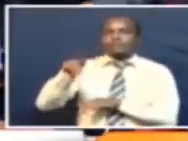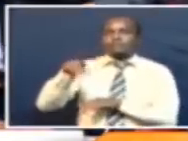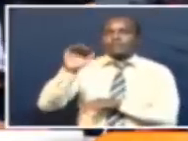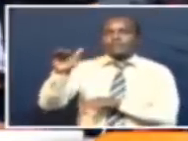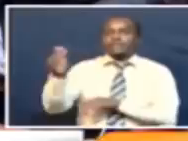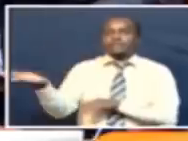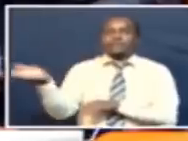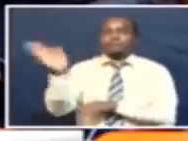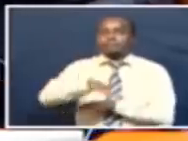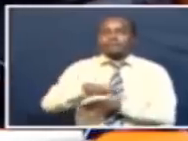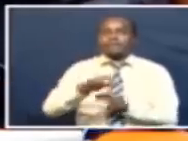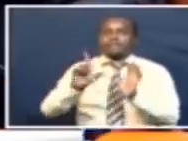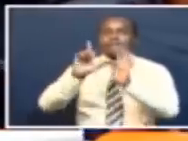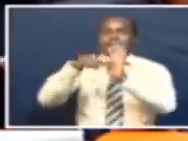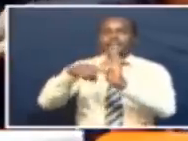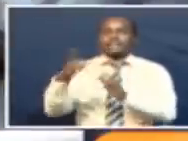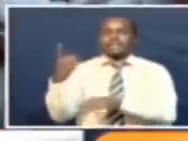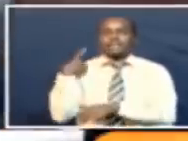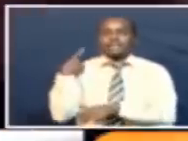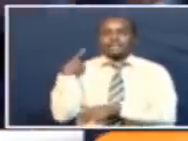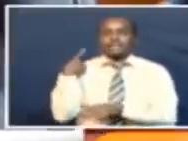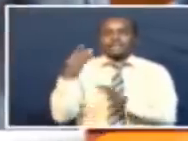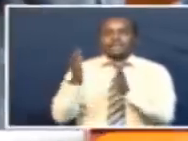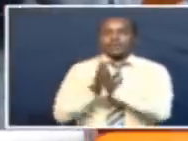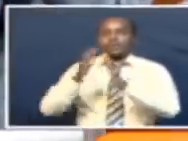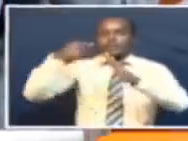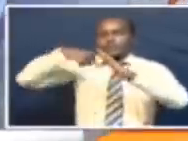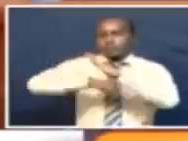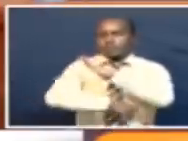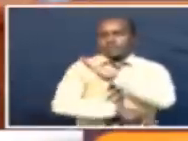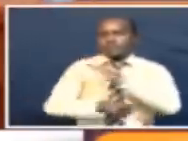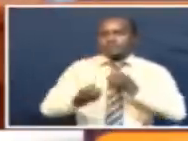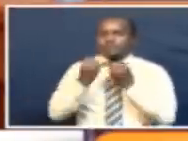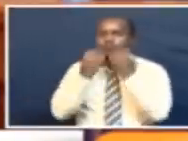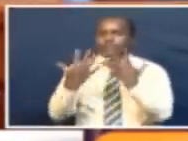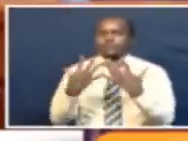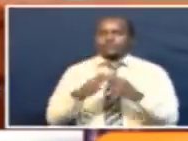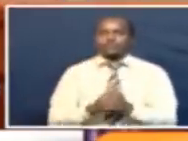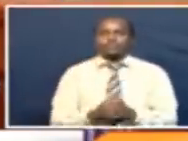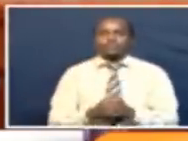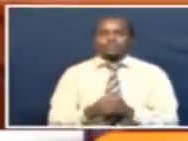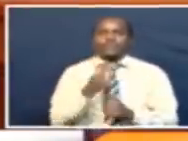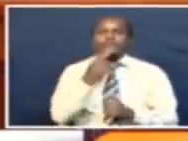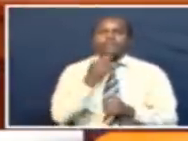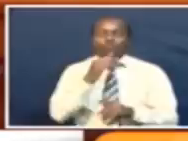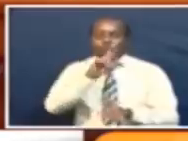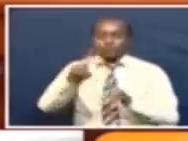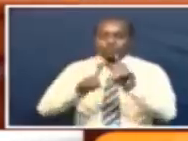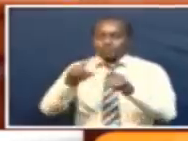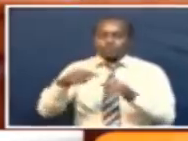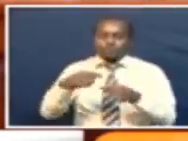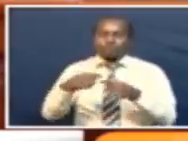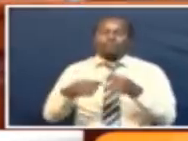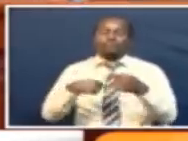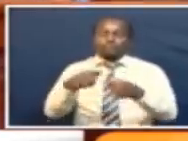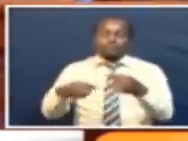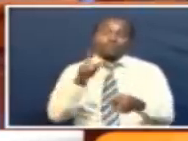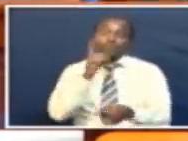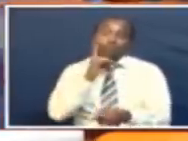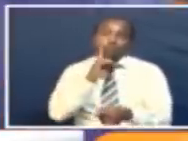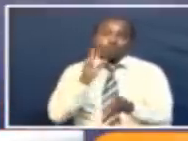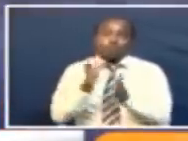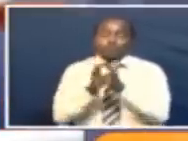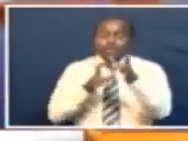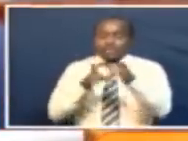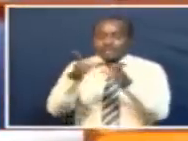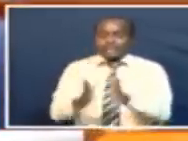before them at a later date with a comprehensive information. The sugar probe continues tomorrow with directors of companies implicated